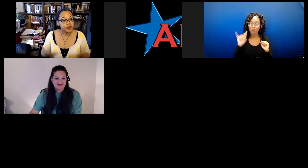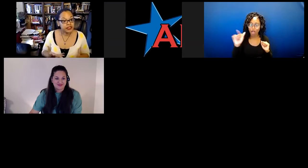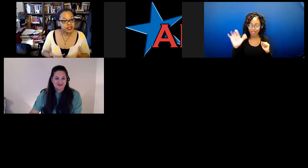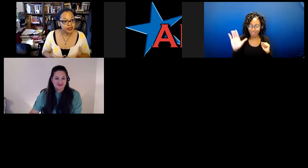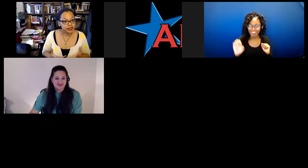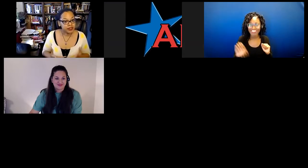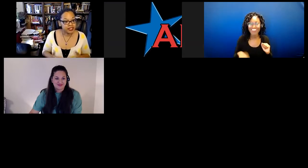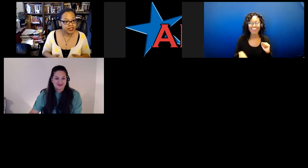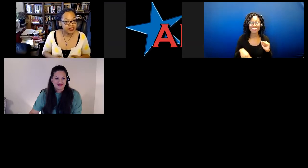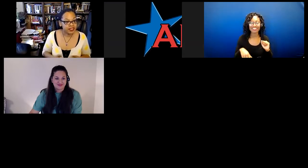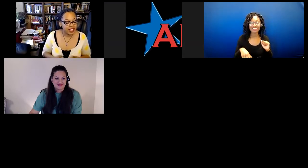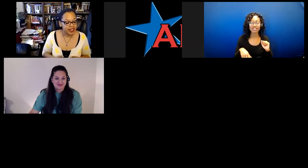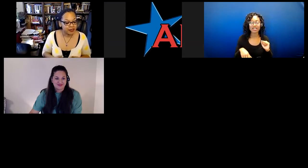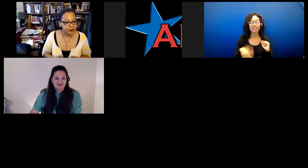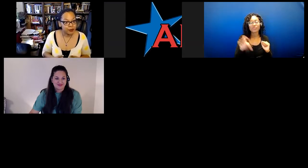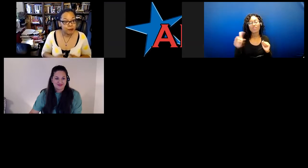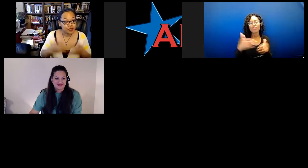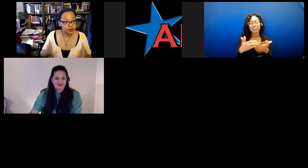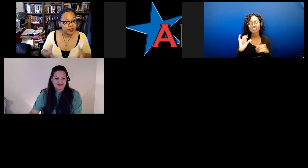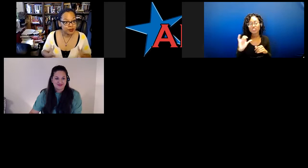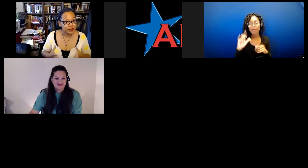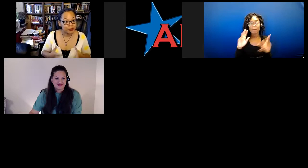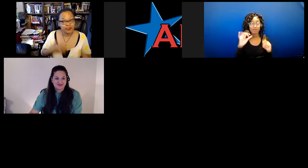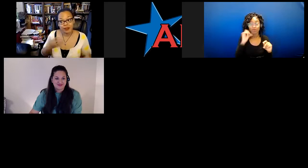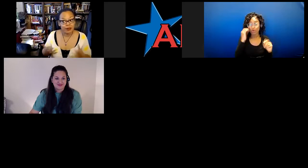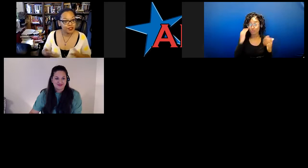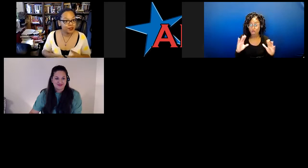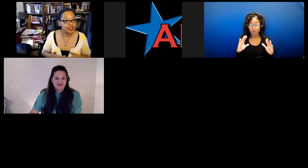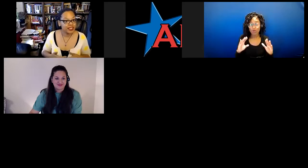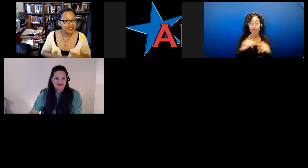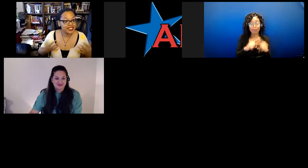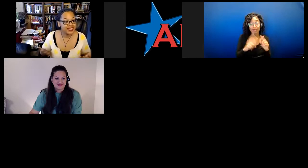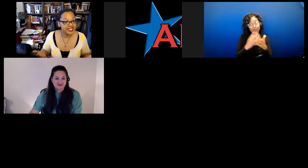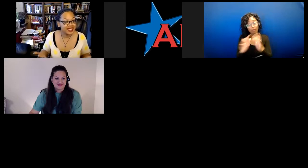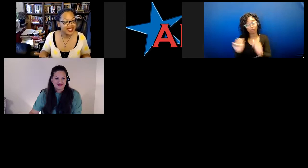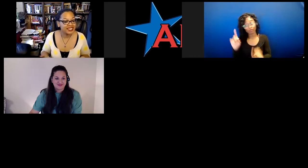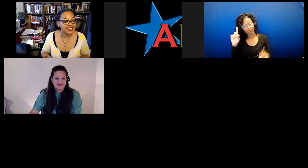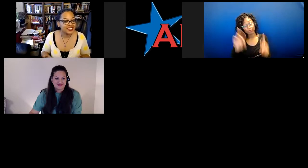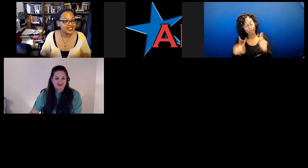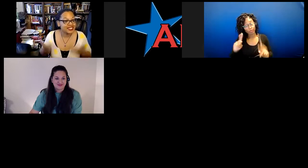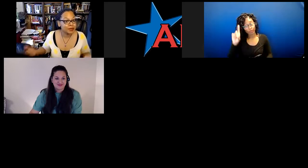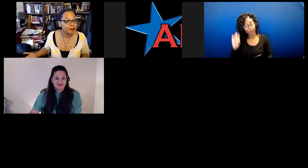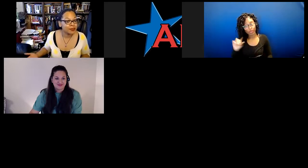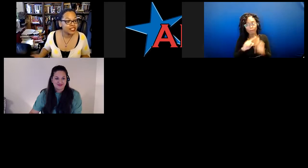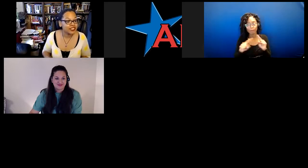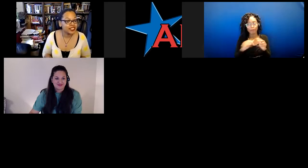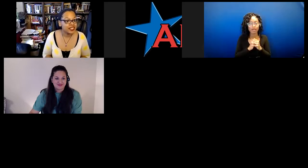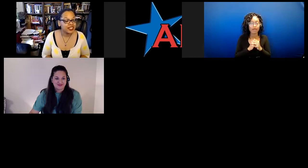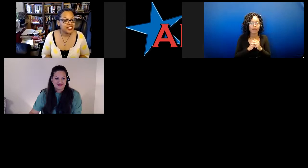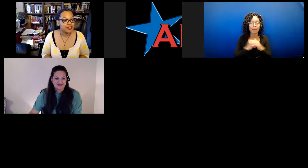One of the things that people don't know, but some people do, that continues to this day is some minimum